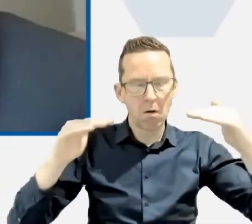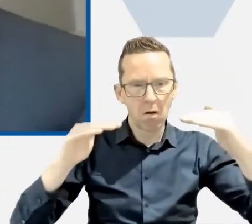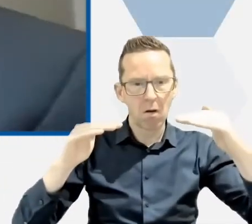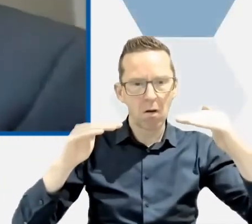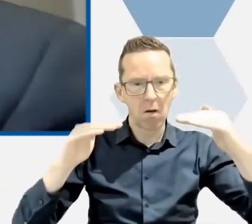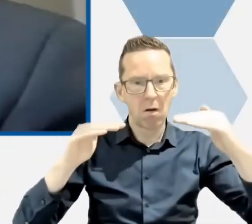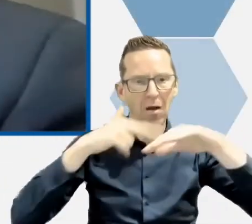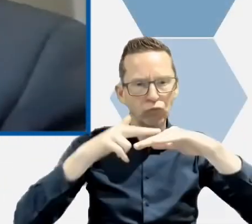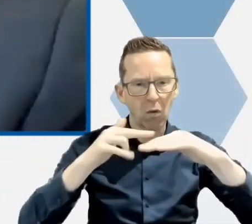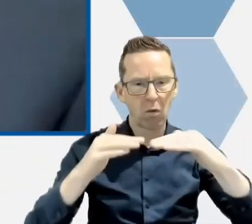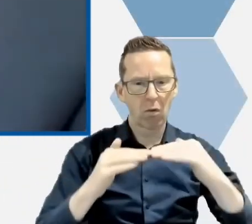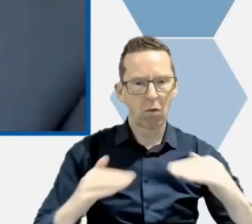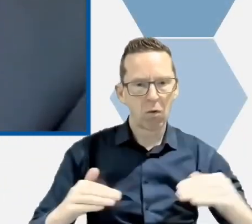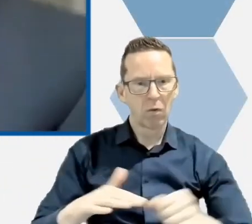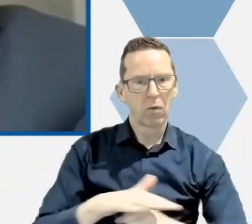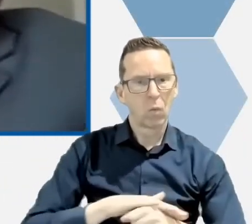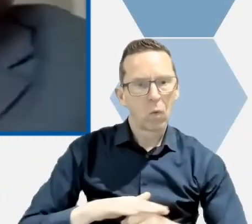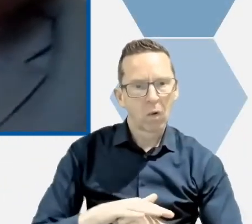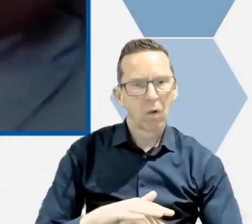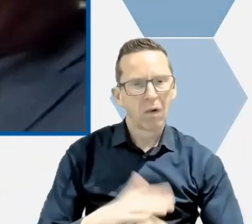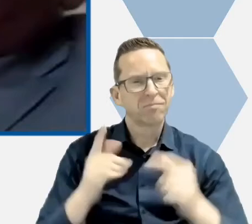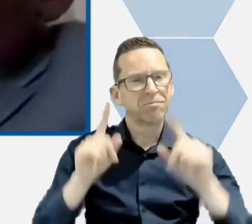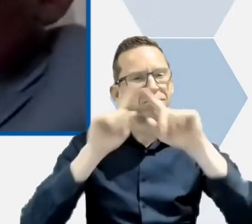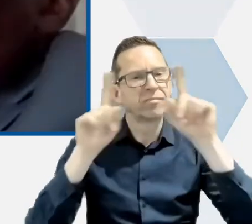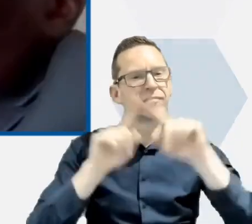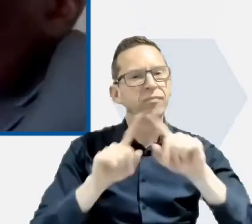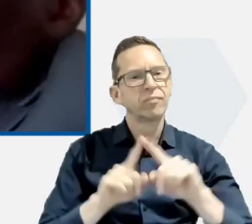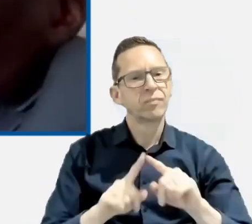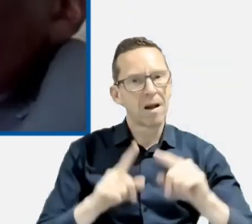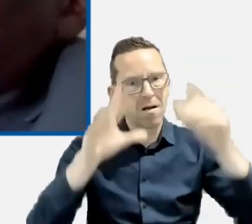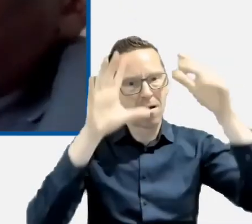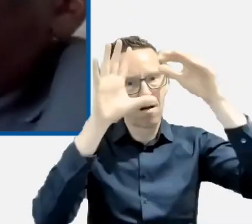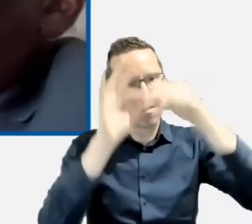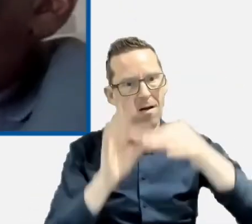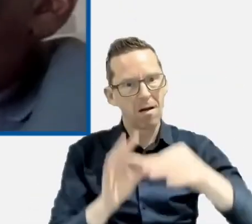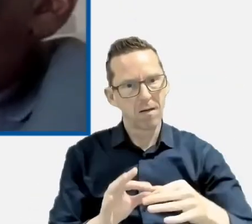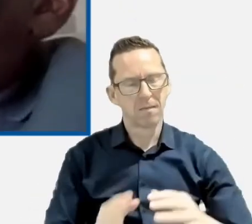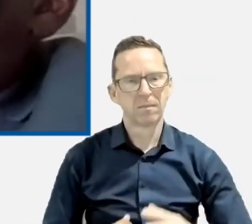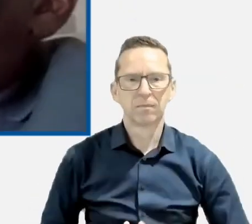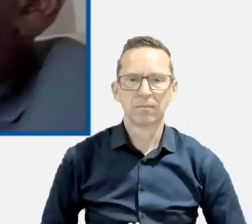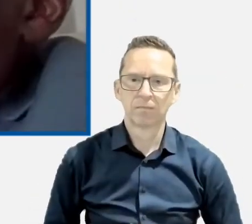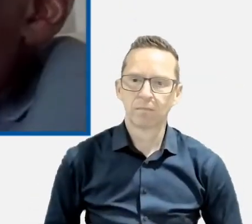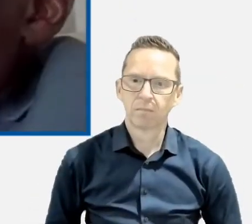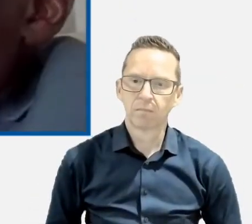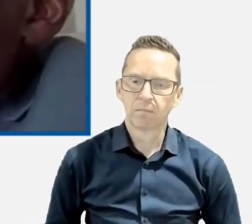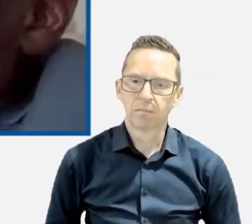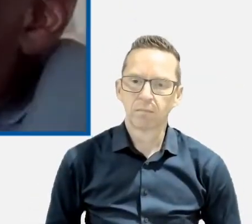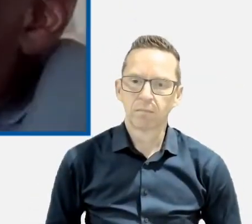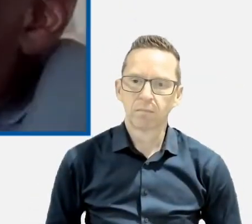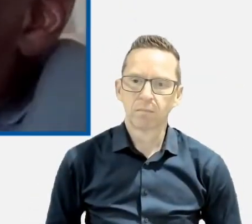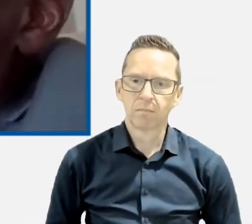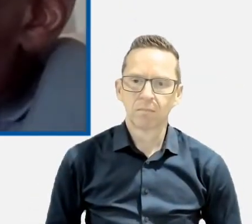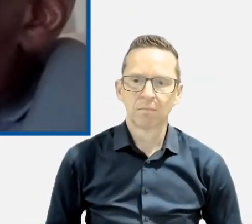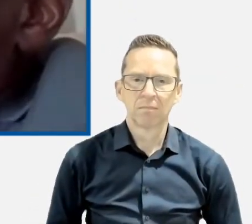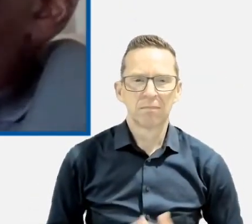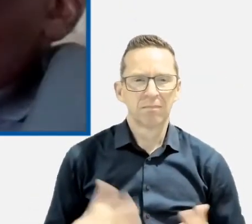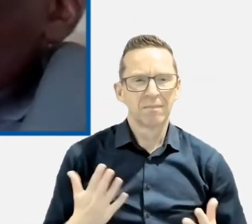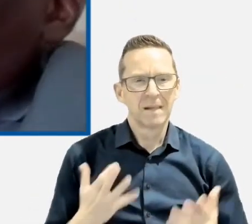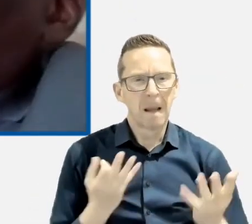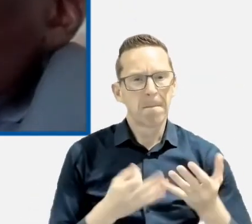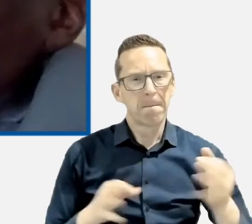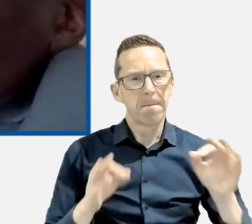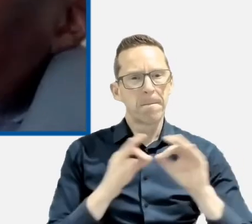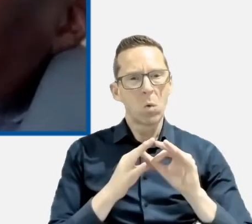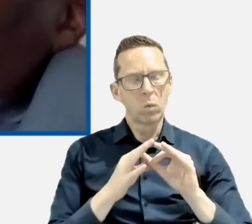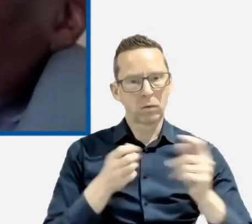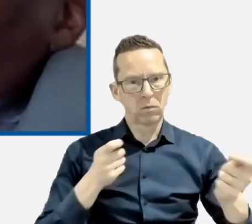Having also talking about actually mainstreaming of this DRR at the government level, and